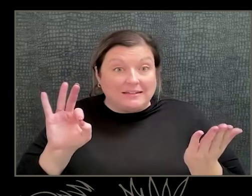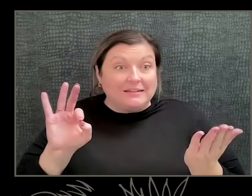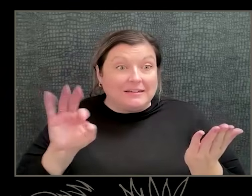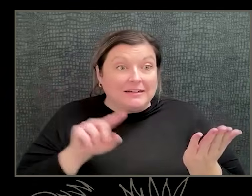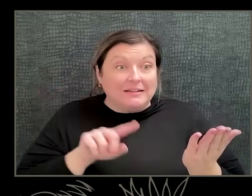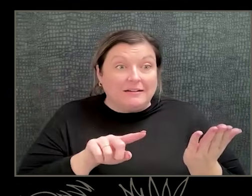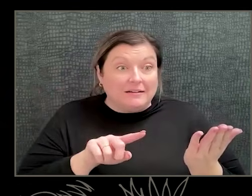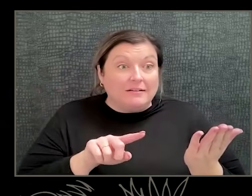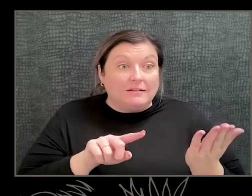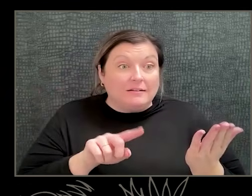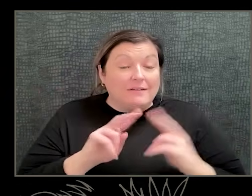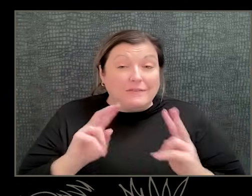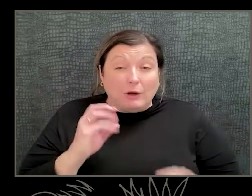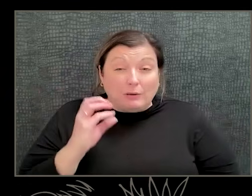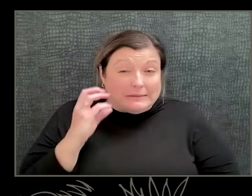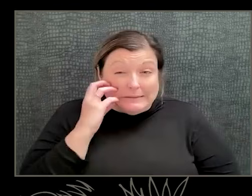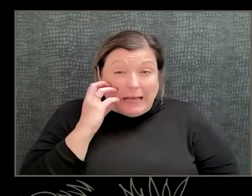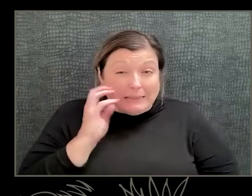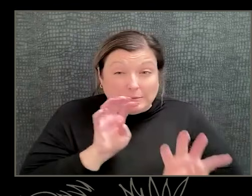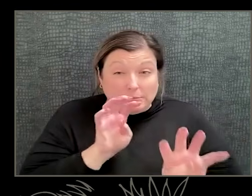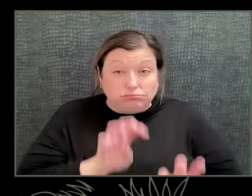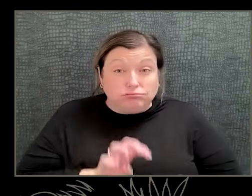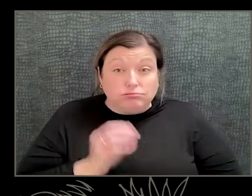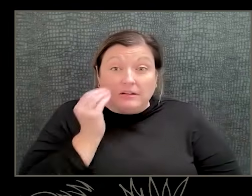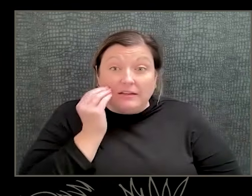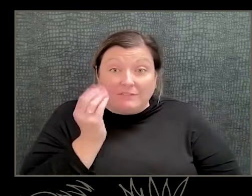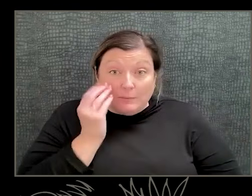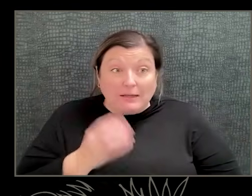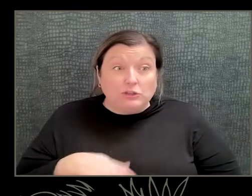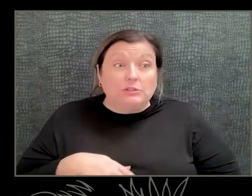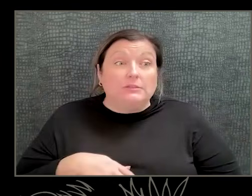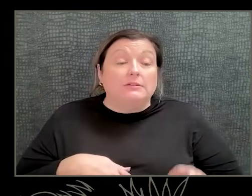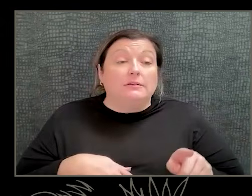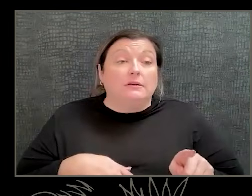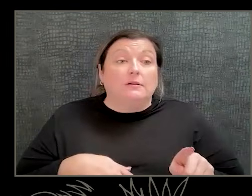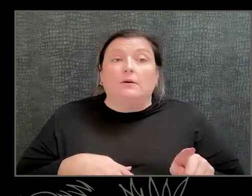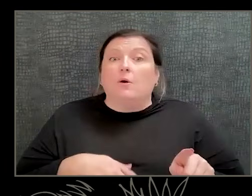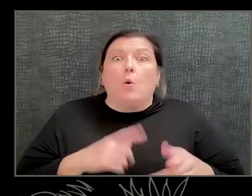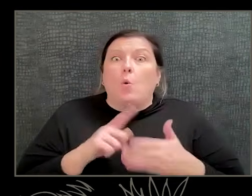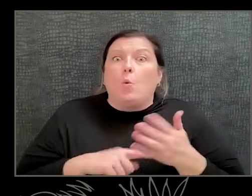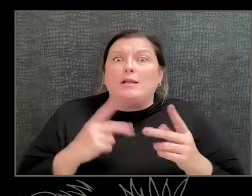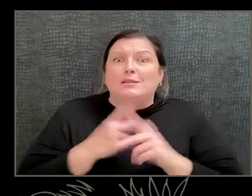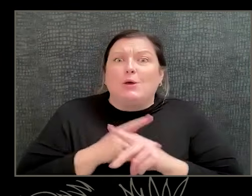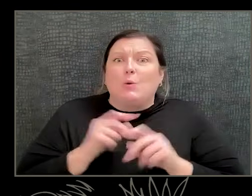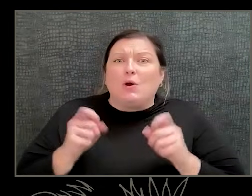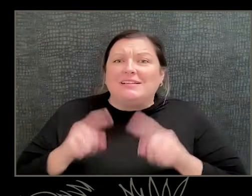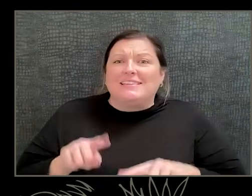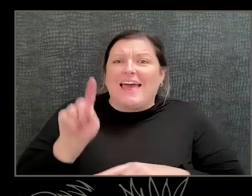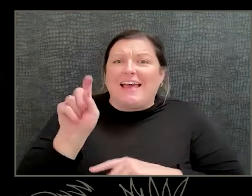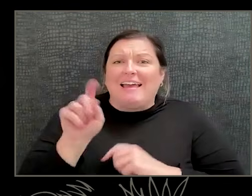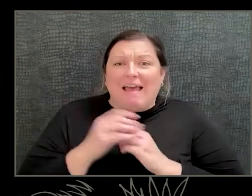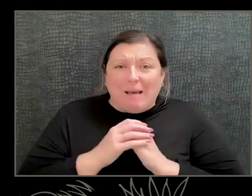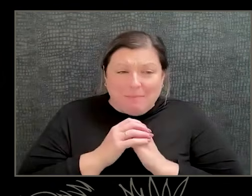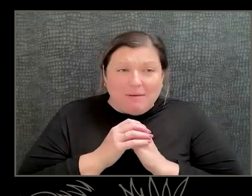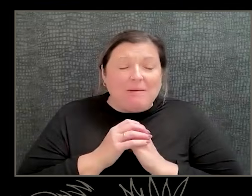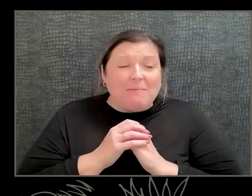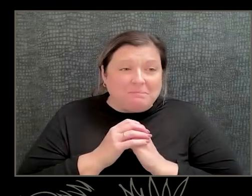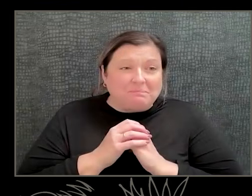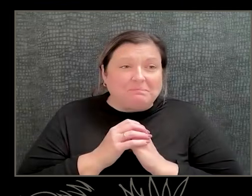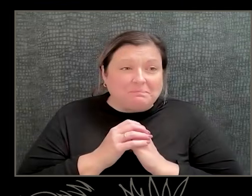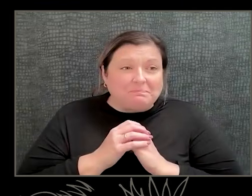very dense type information. What's the worst that could happen? So let's come in